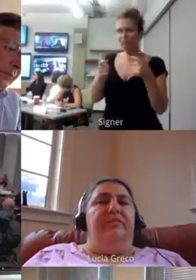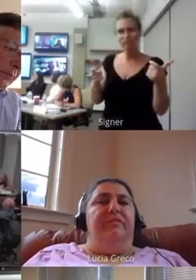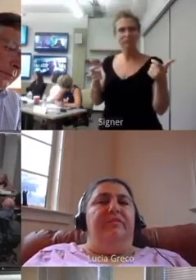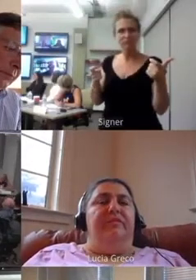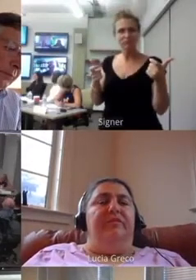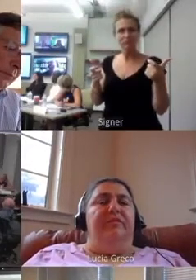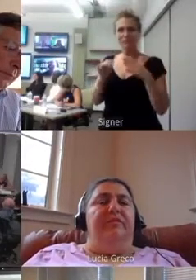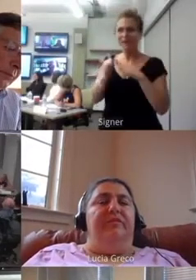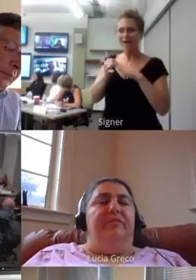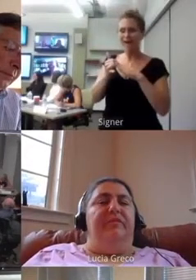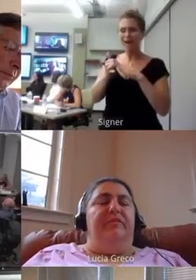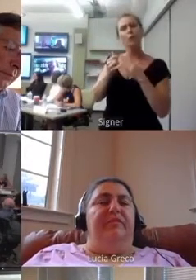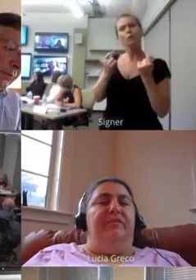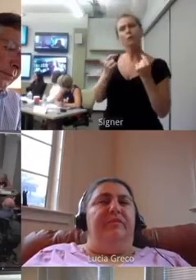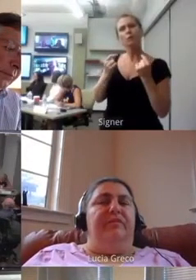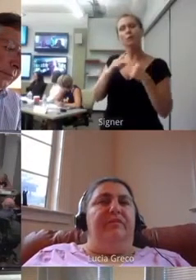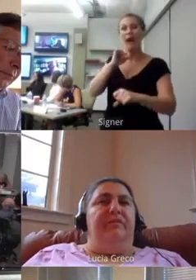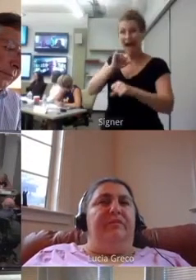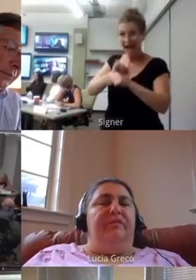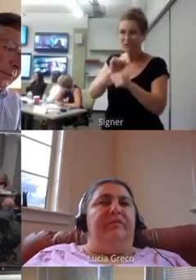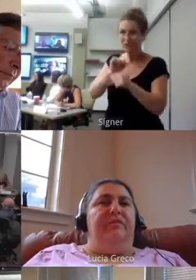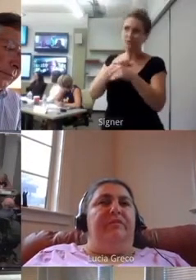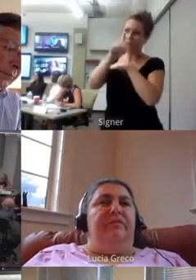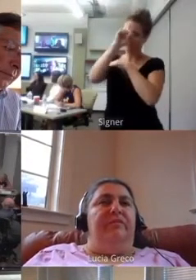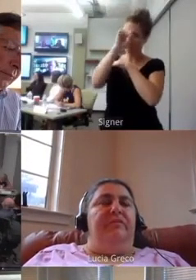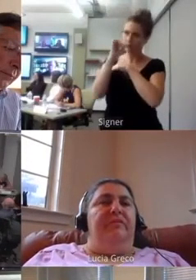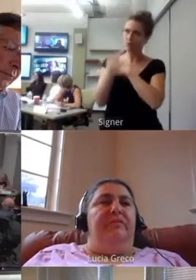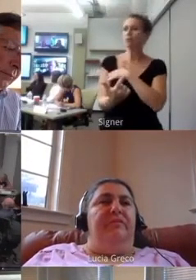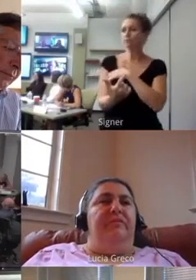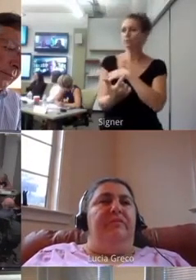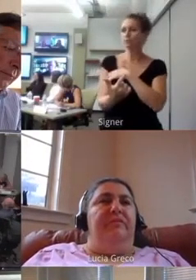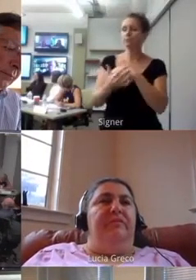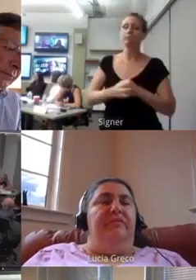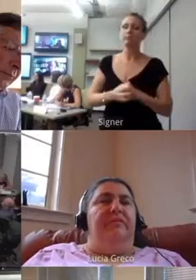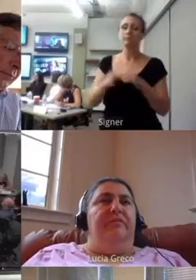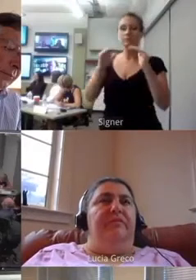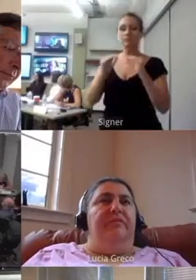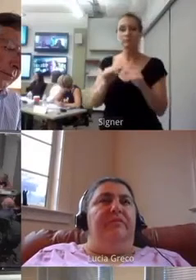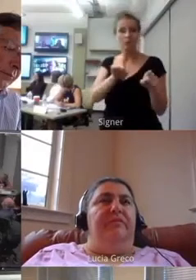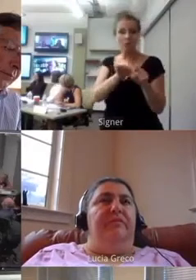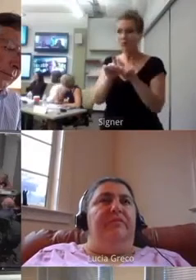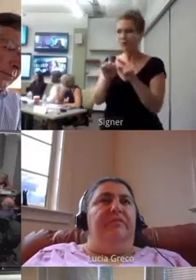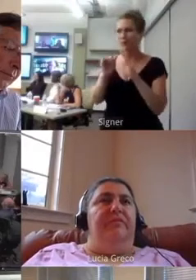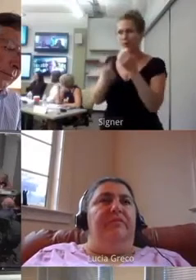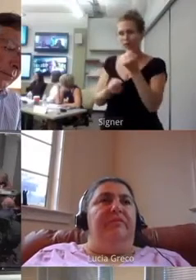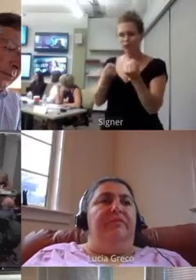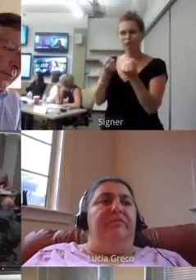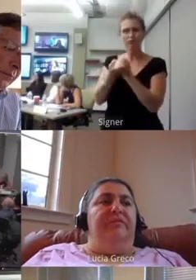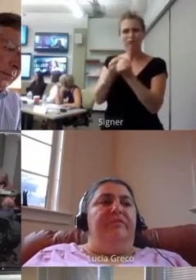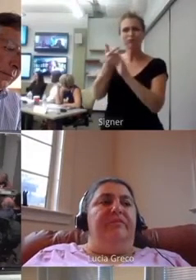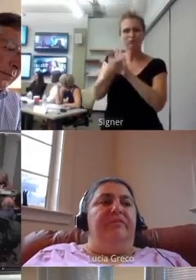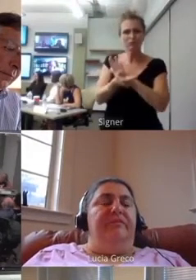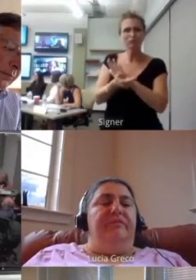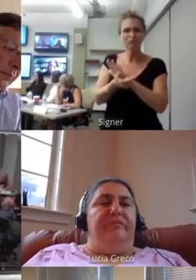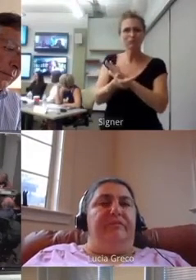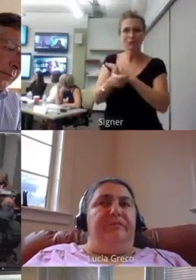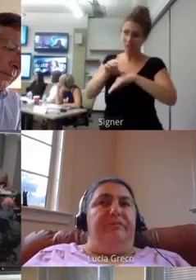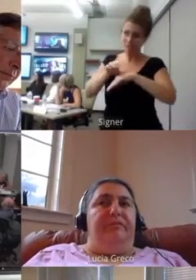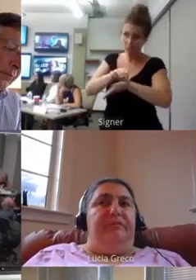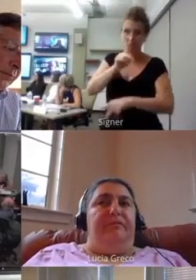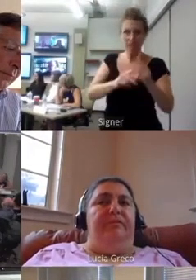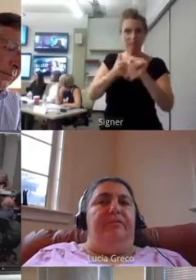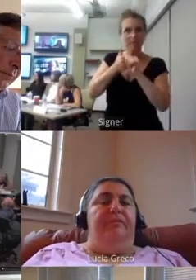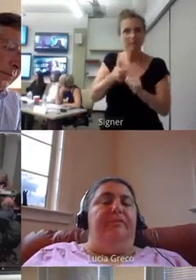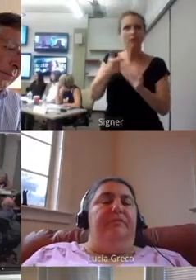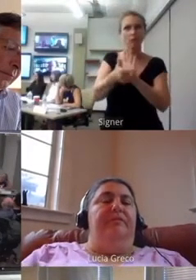achieve accessibility? Also, how do you enforce this law so it really works? And finally, how